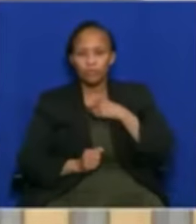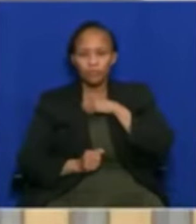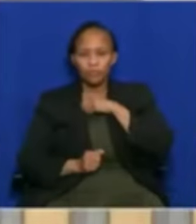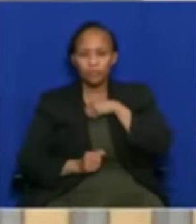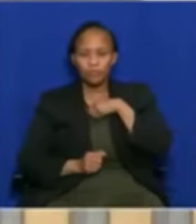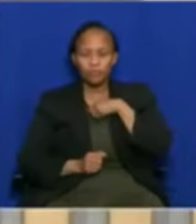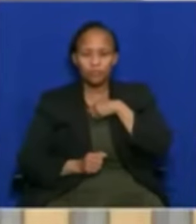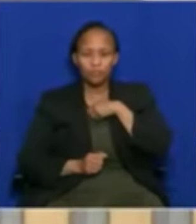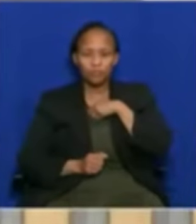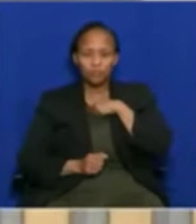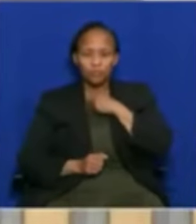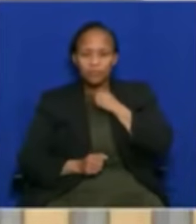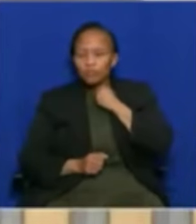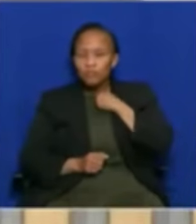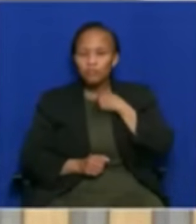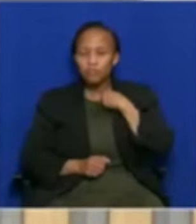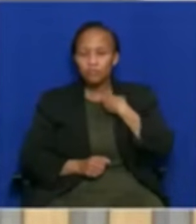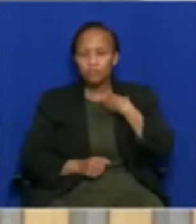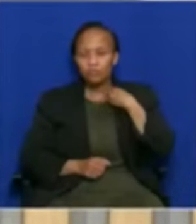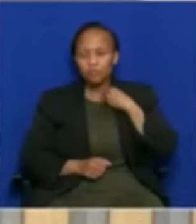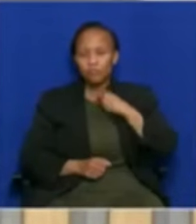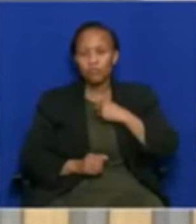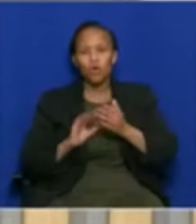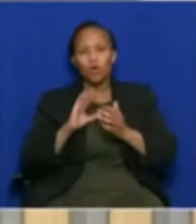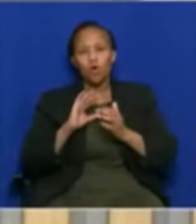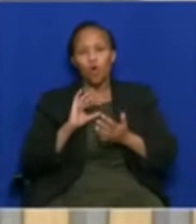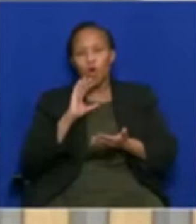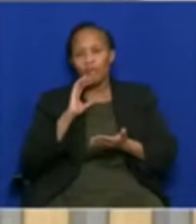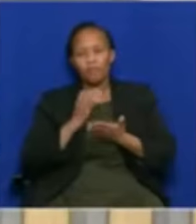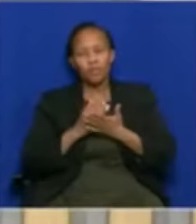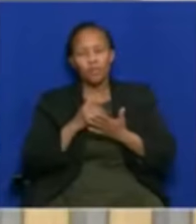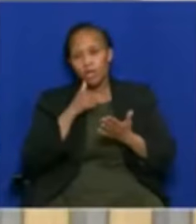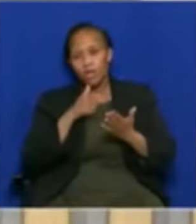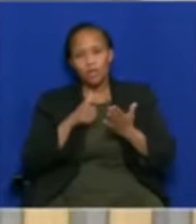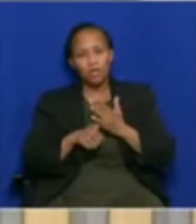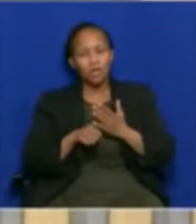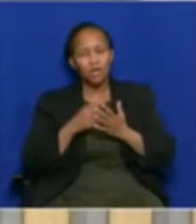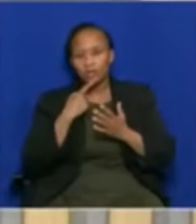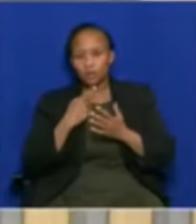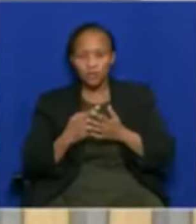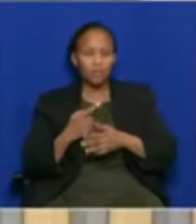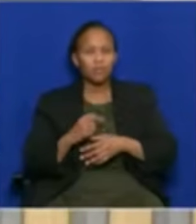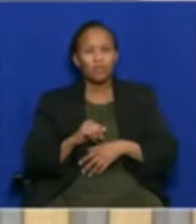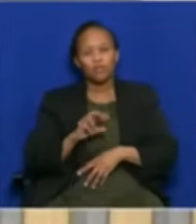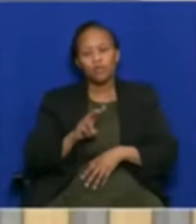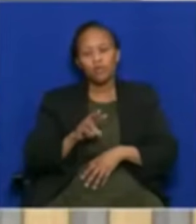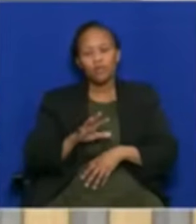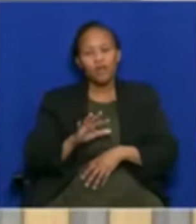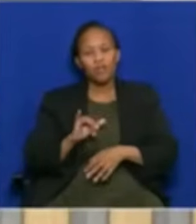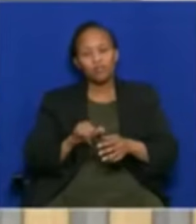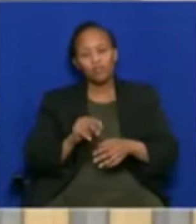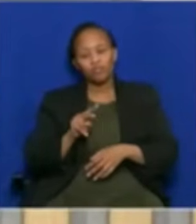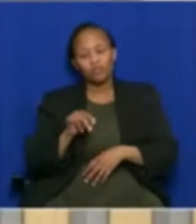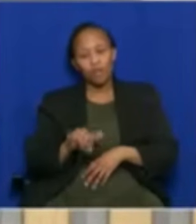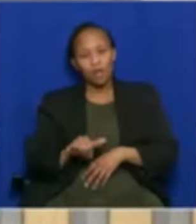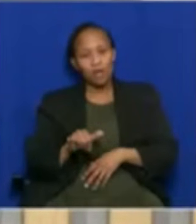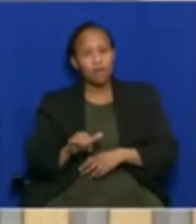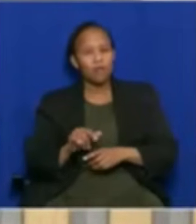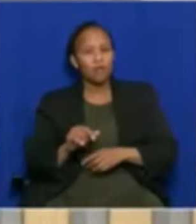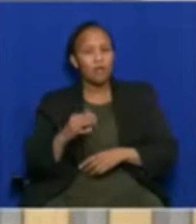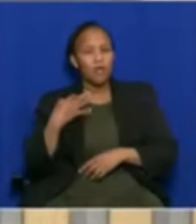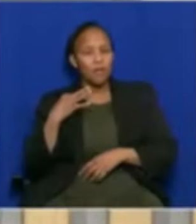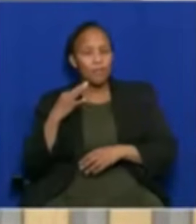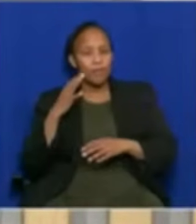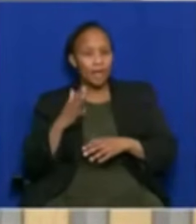the confirmation letter is to officially state that on the 25th of July, the applicant, Ms. D. Mokwele, submitted